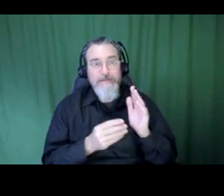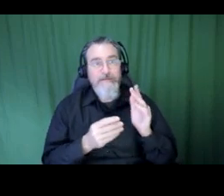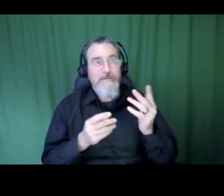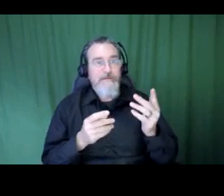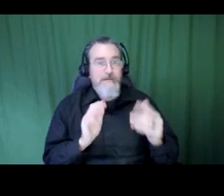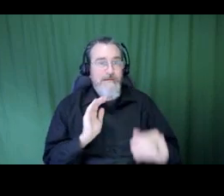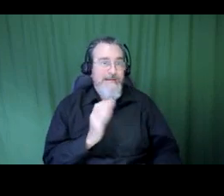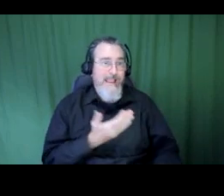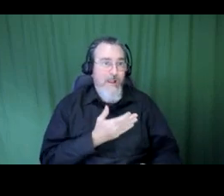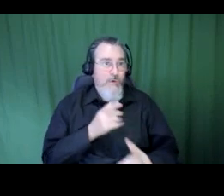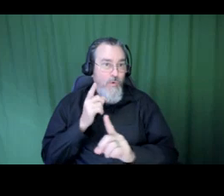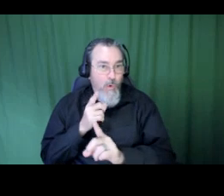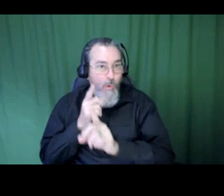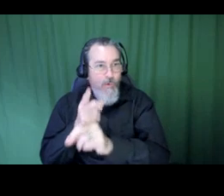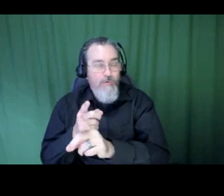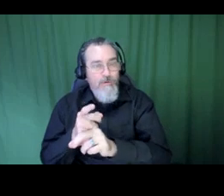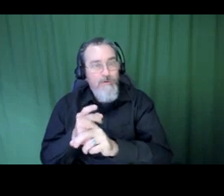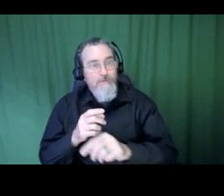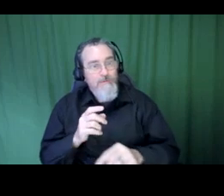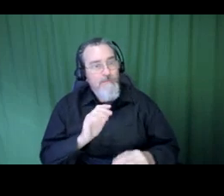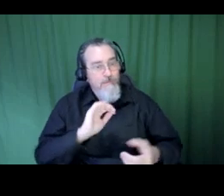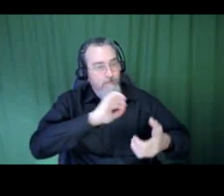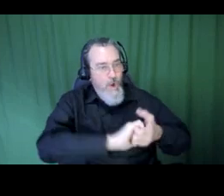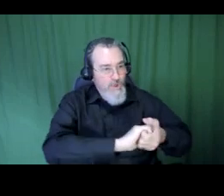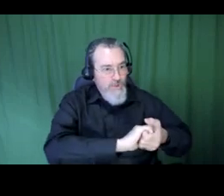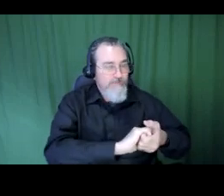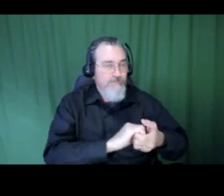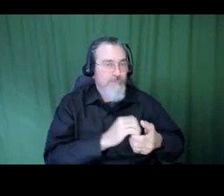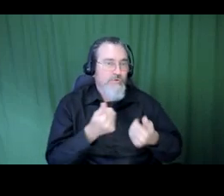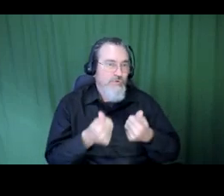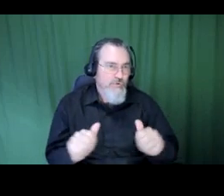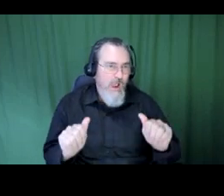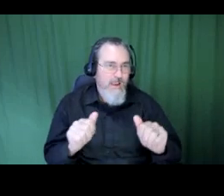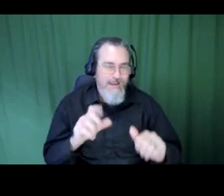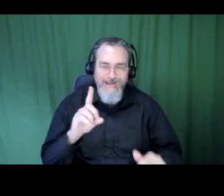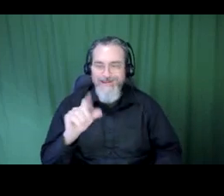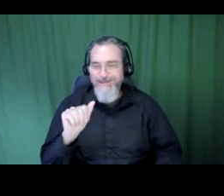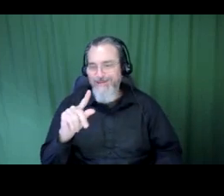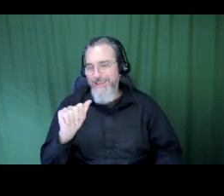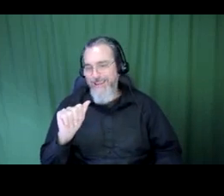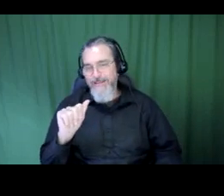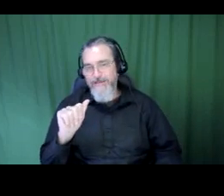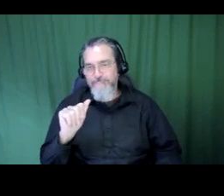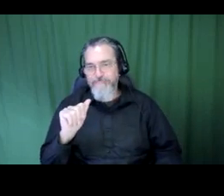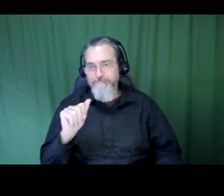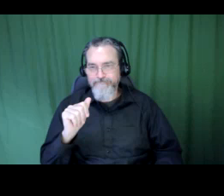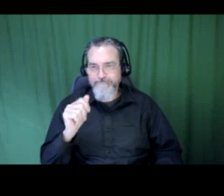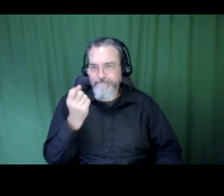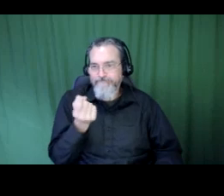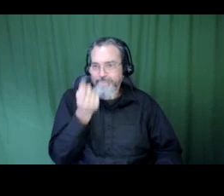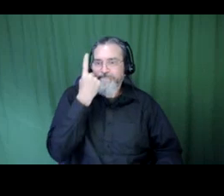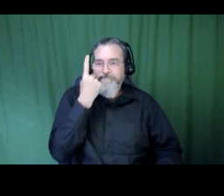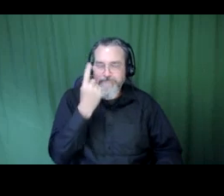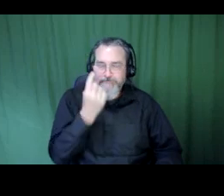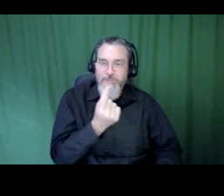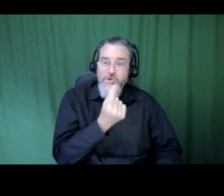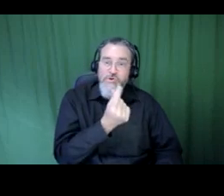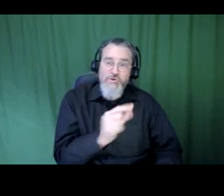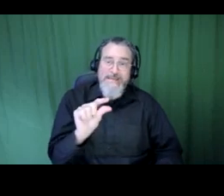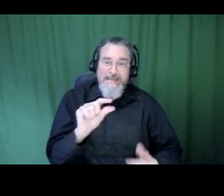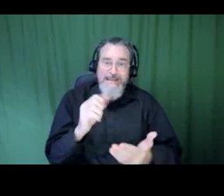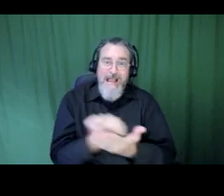existing partnerships that we're aiming for is to get an actual data snapshot of what is the green economy, how